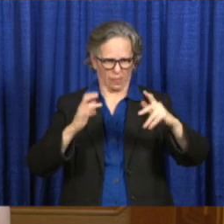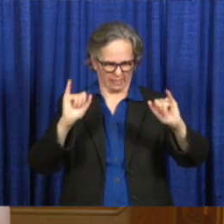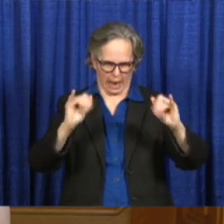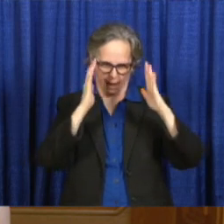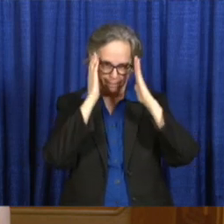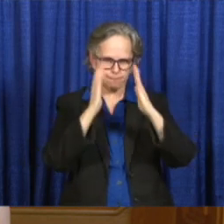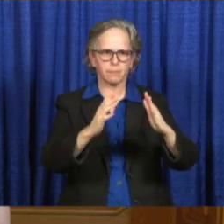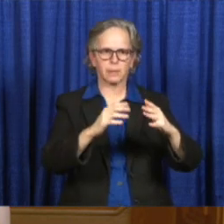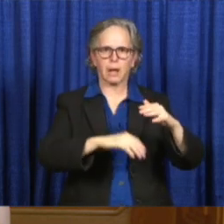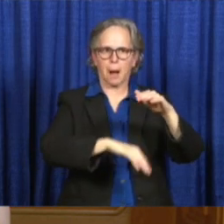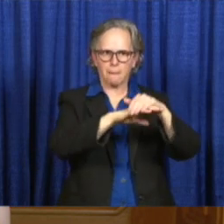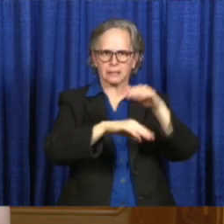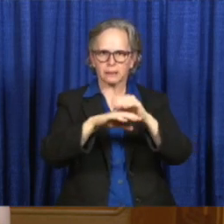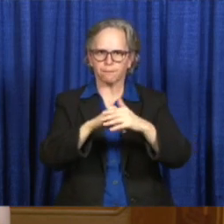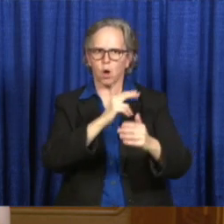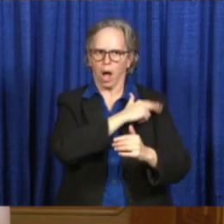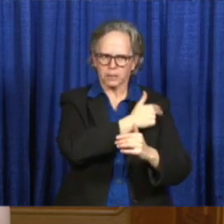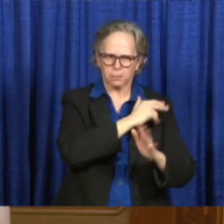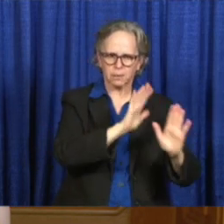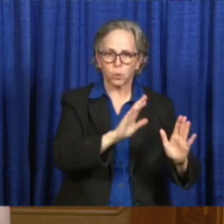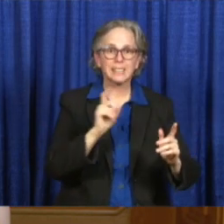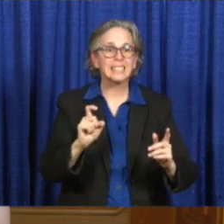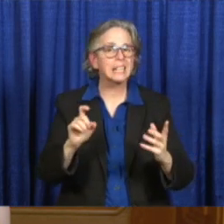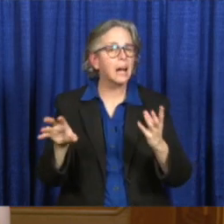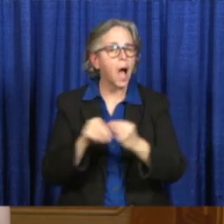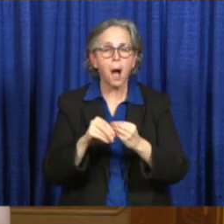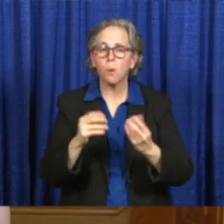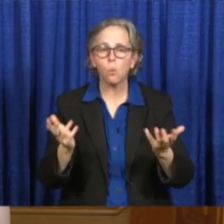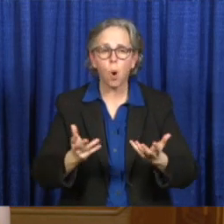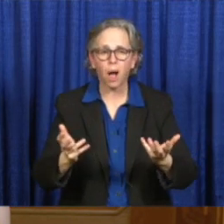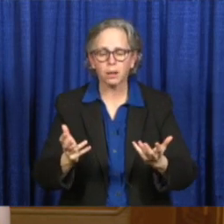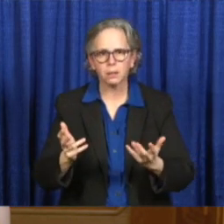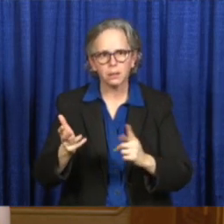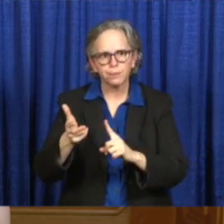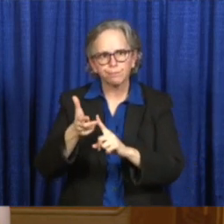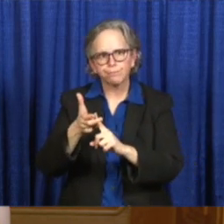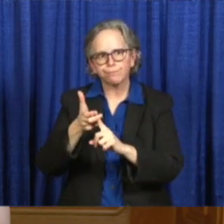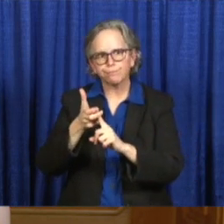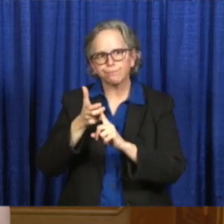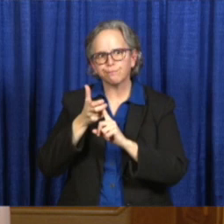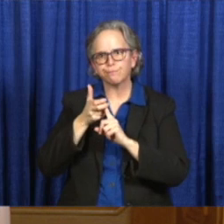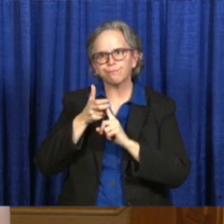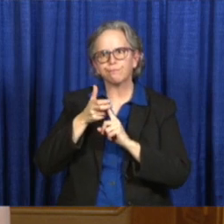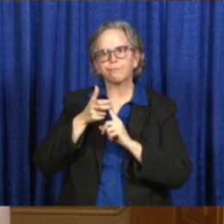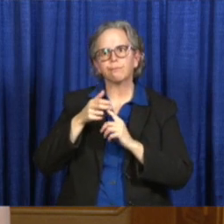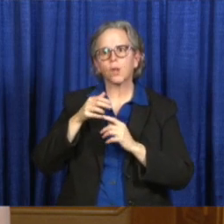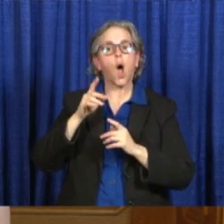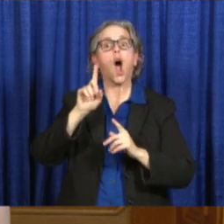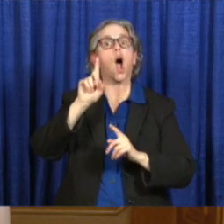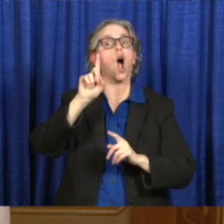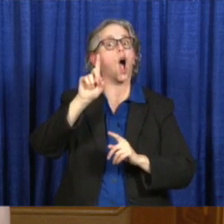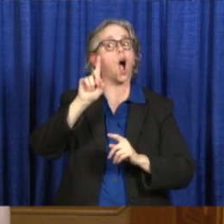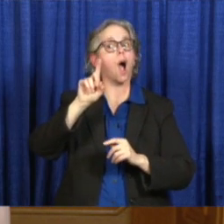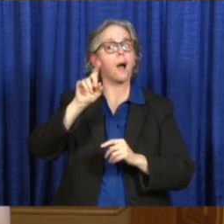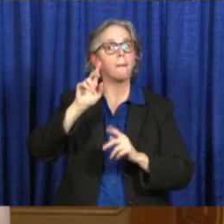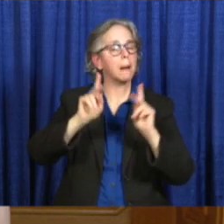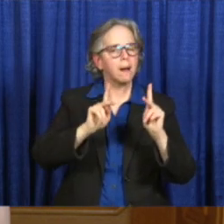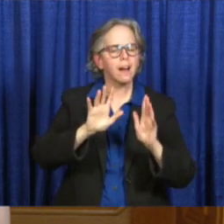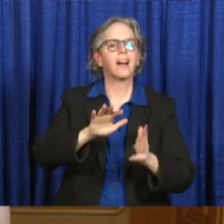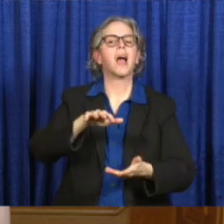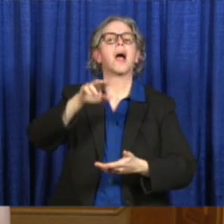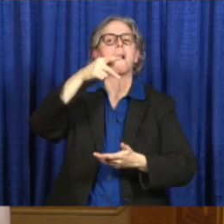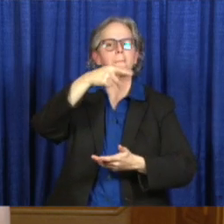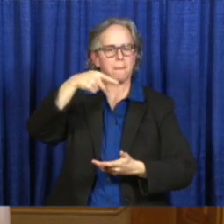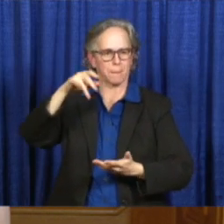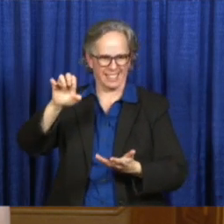also a need for capacity in regard to personal protection equipment for our first responders, for folks who work